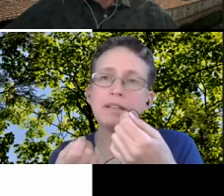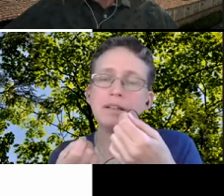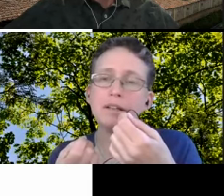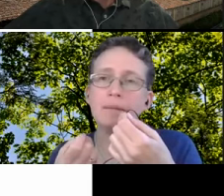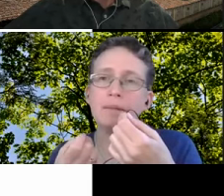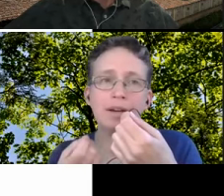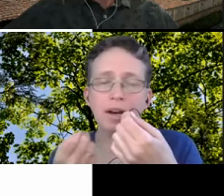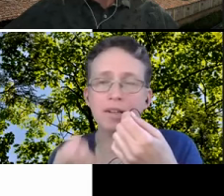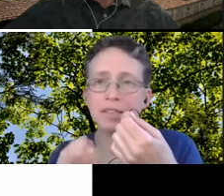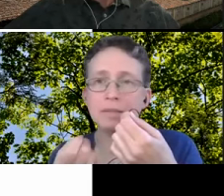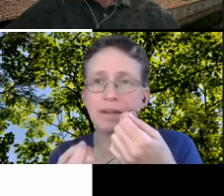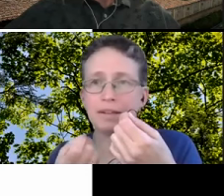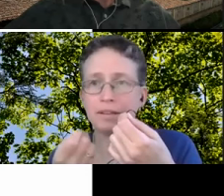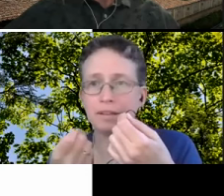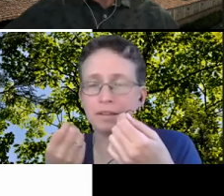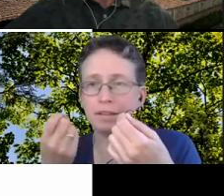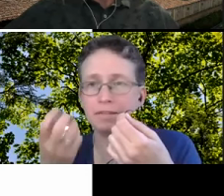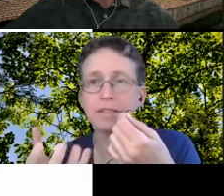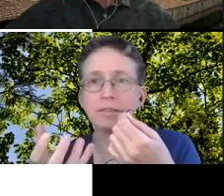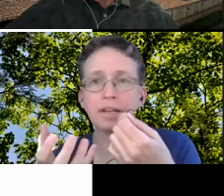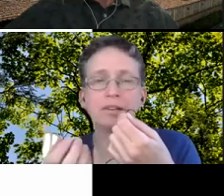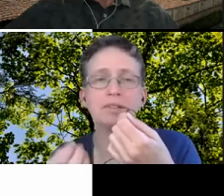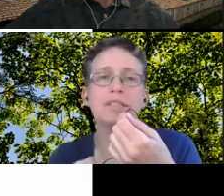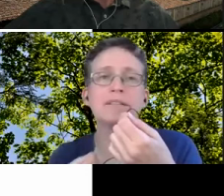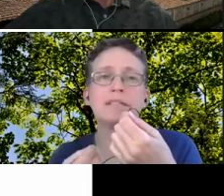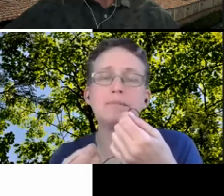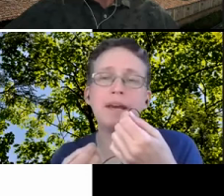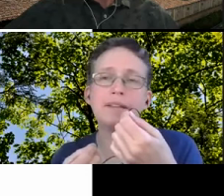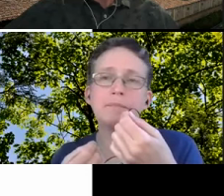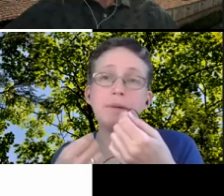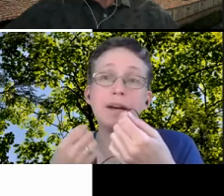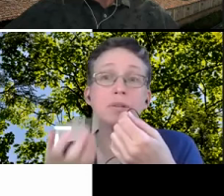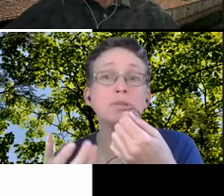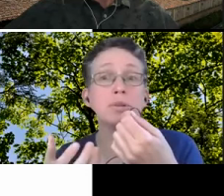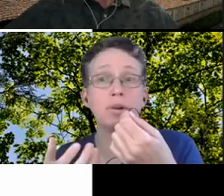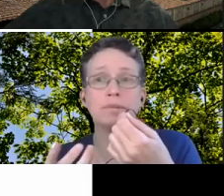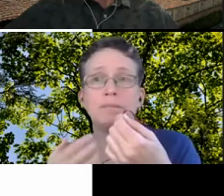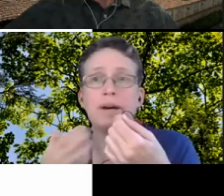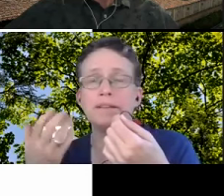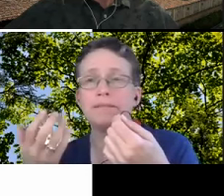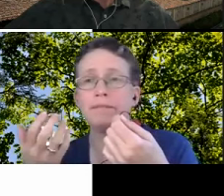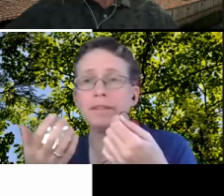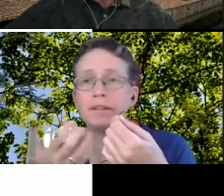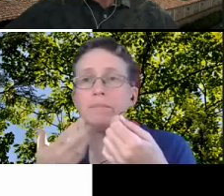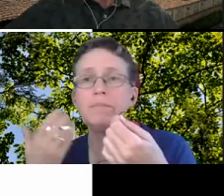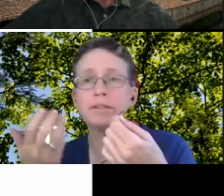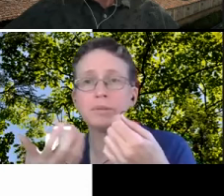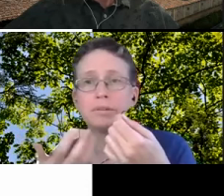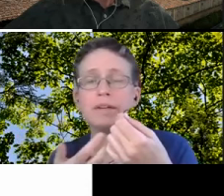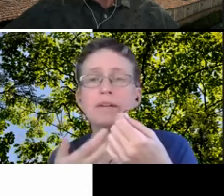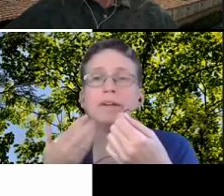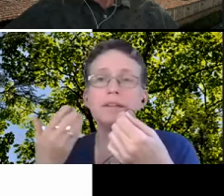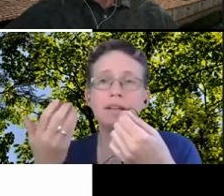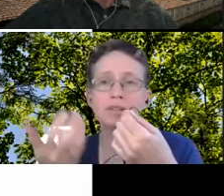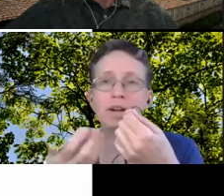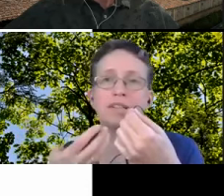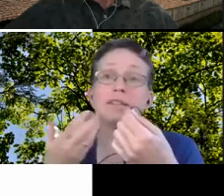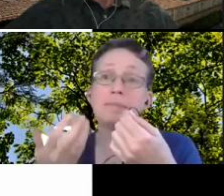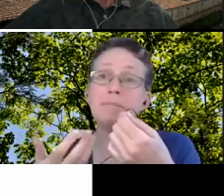conditioned not just by the physical characteristics of the space, but by social norms and by the sort of